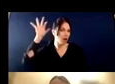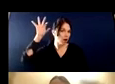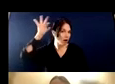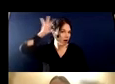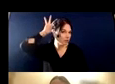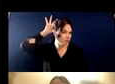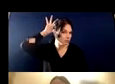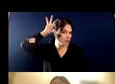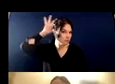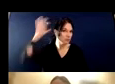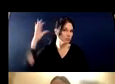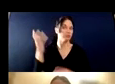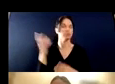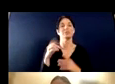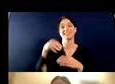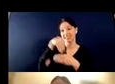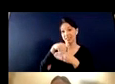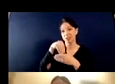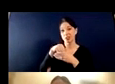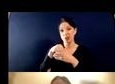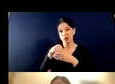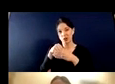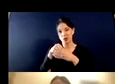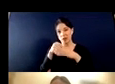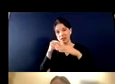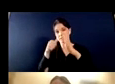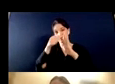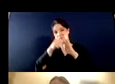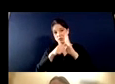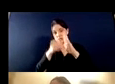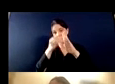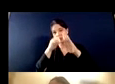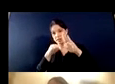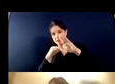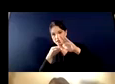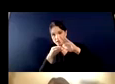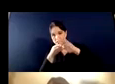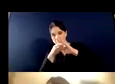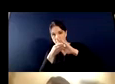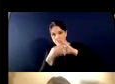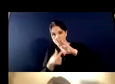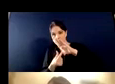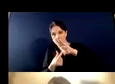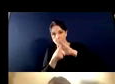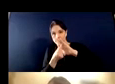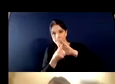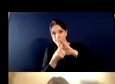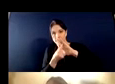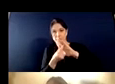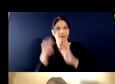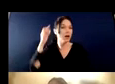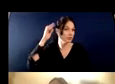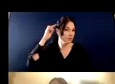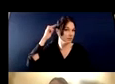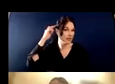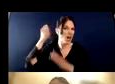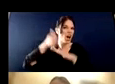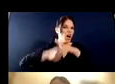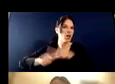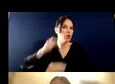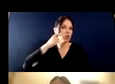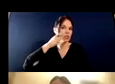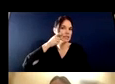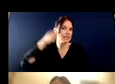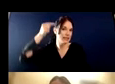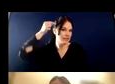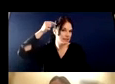internal implant is placed just under the skin, on the side of the head. And